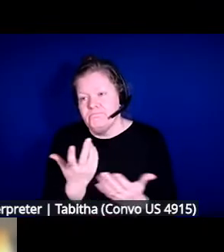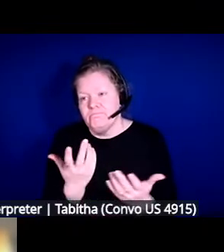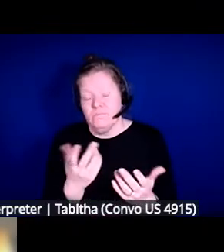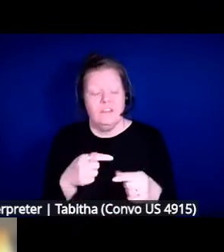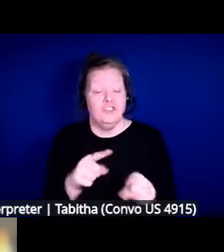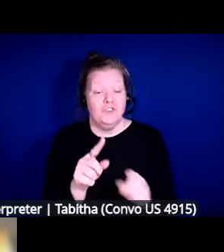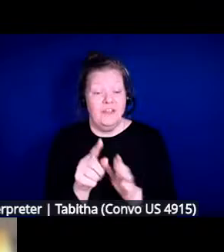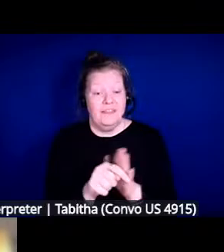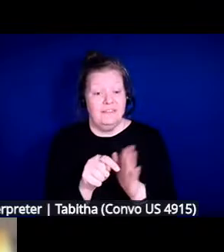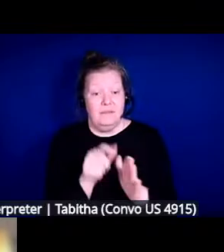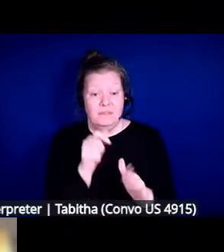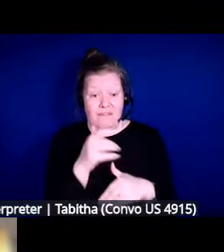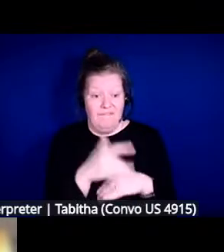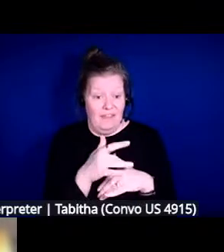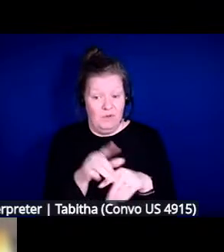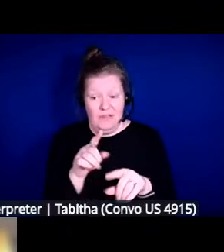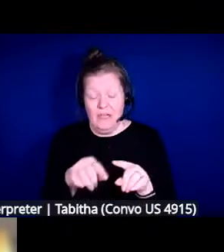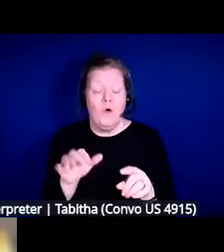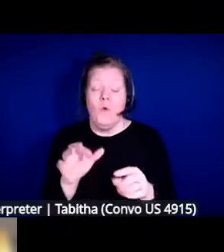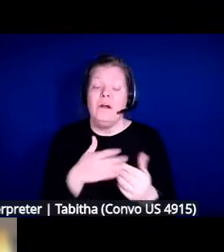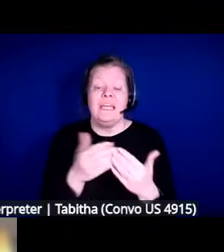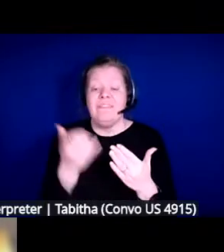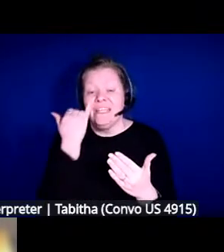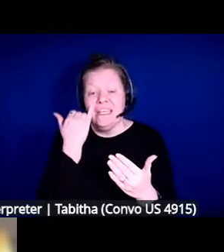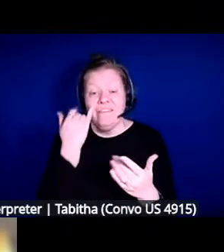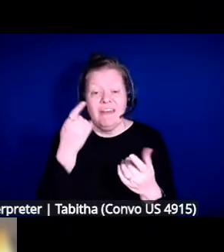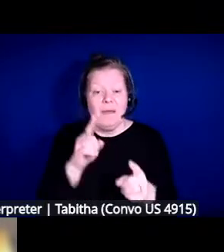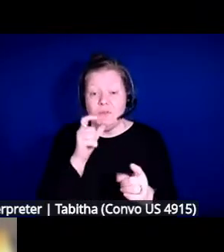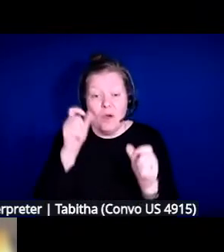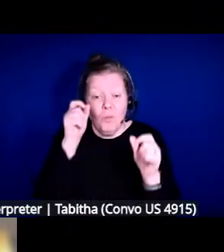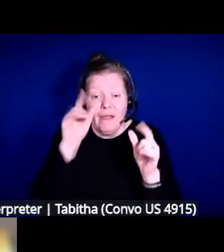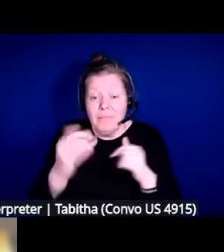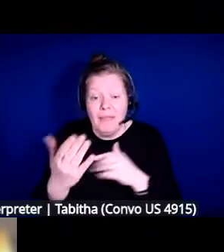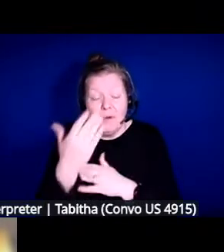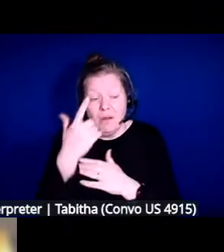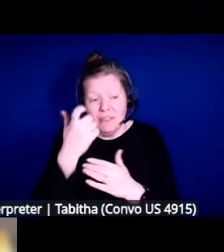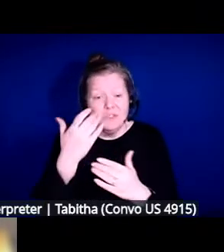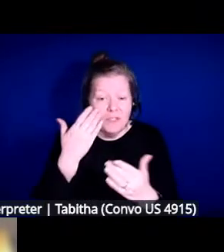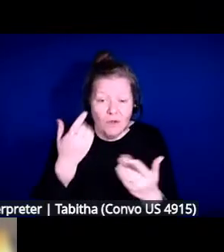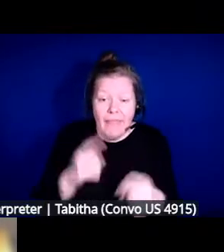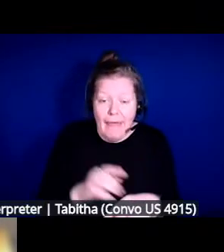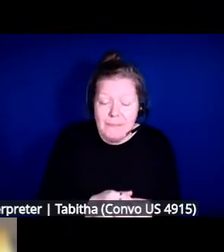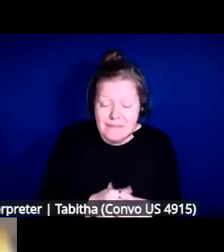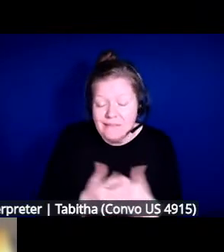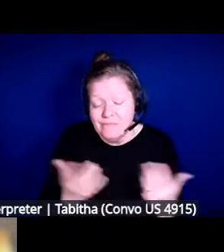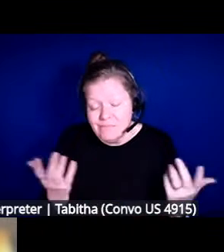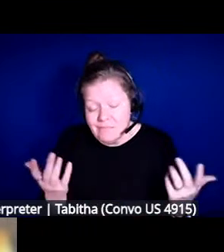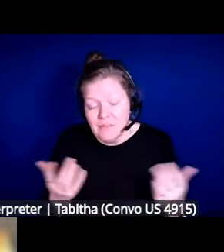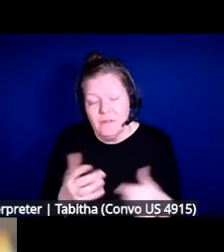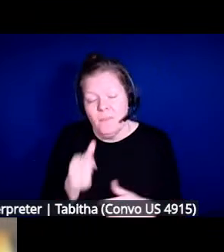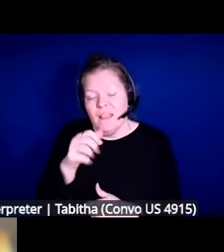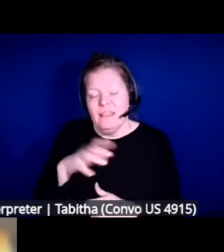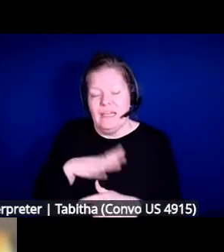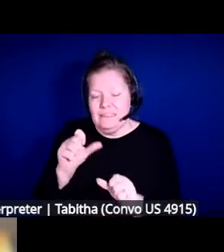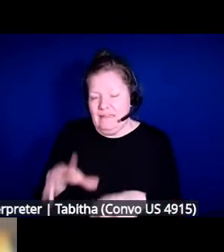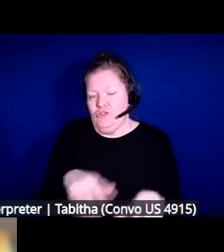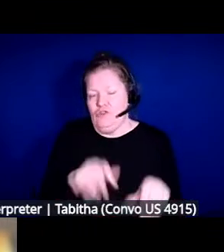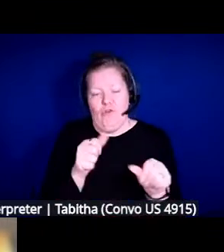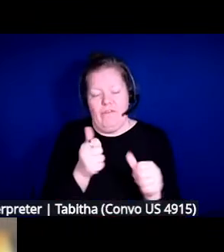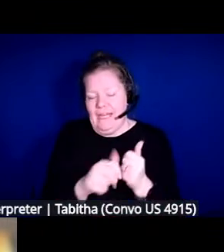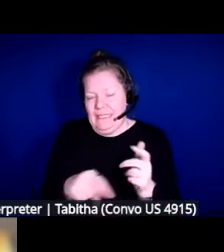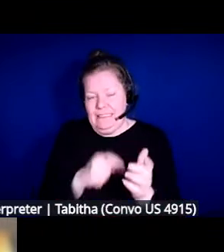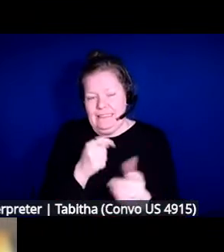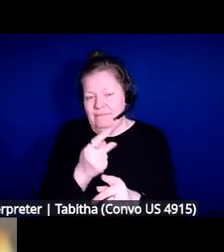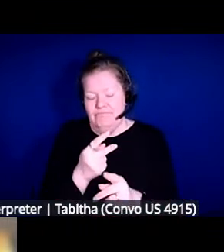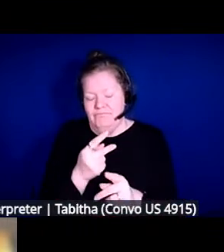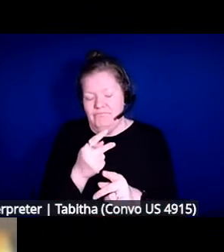during the times when I'm not available and can't do it, or even if I just happen to not wake up that morning, because we know that happens, the ladies can take over at anytime they